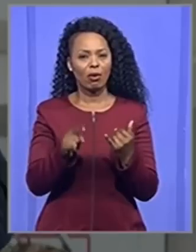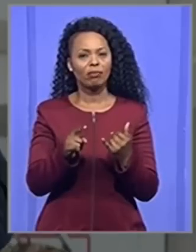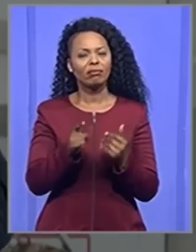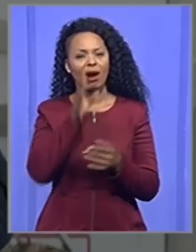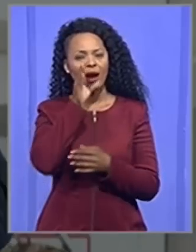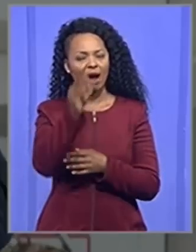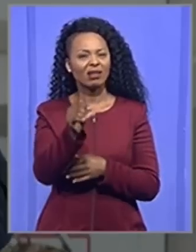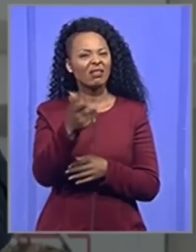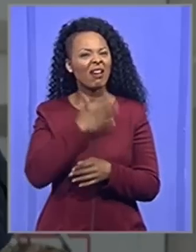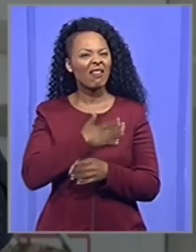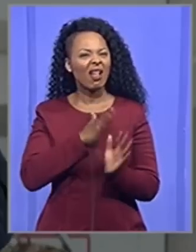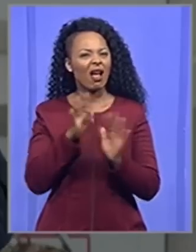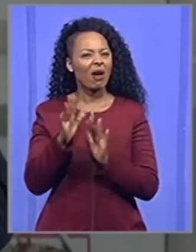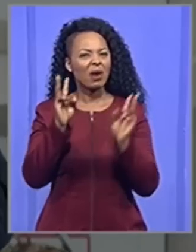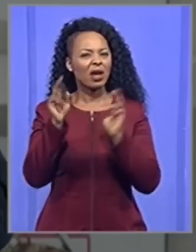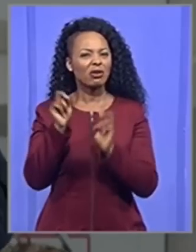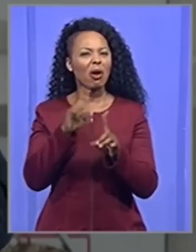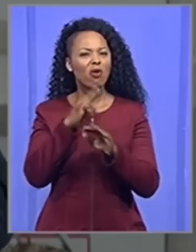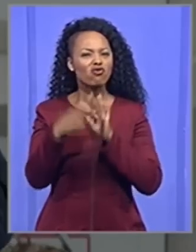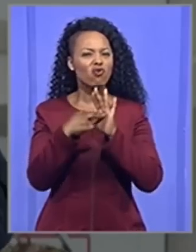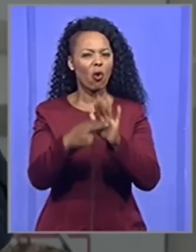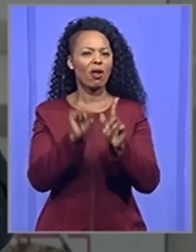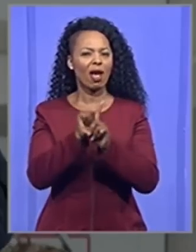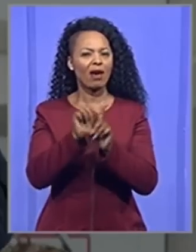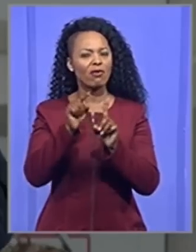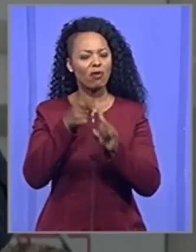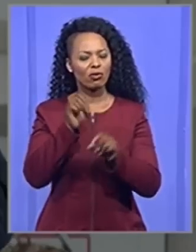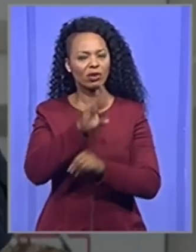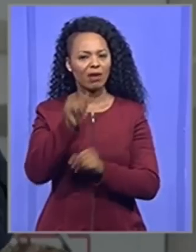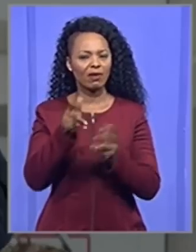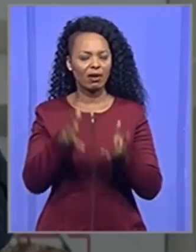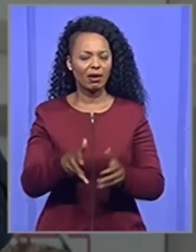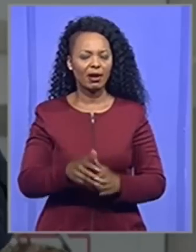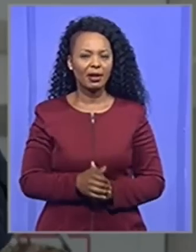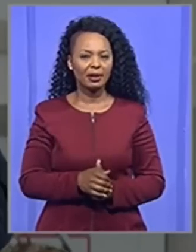ke afe ka ga karolo ye a ikgathilego ka Afrika Borwa.